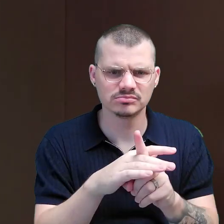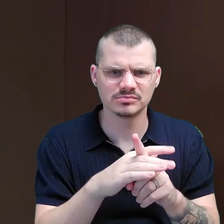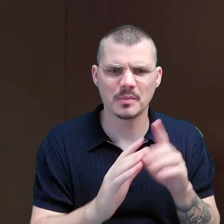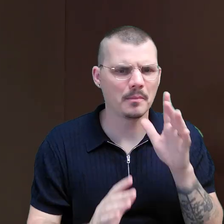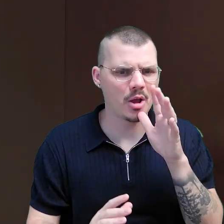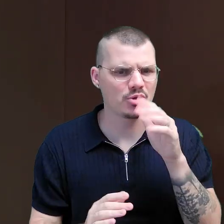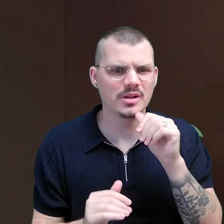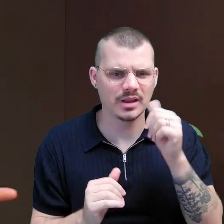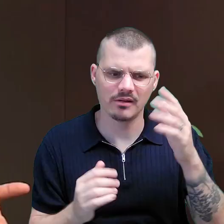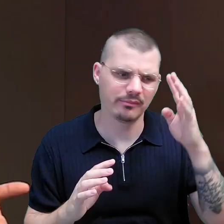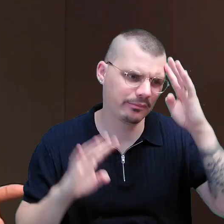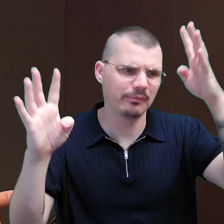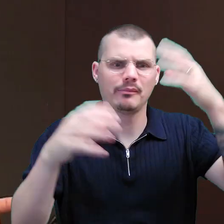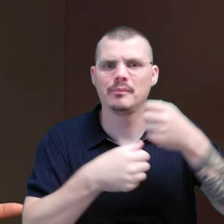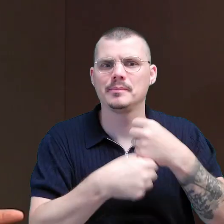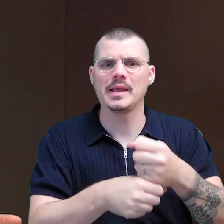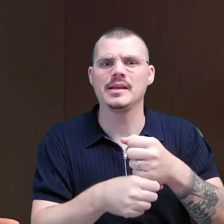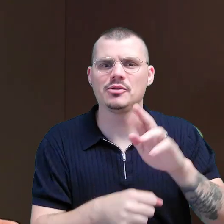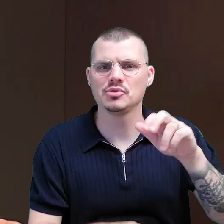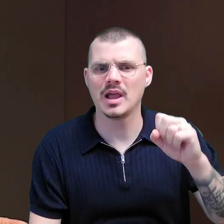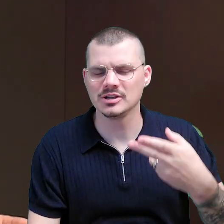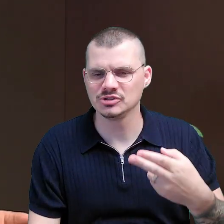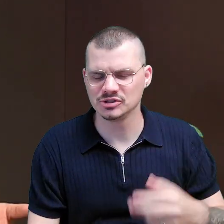Mother didn't create it.